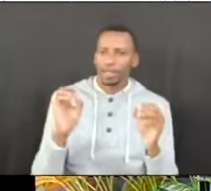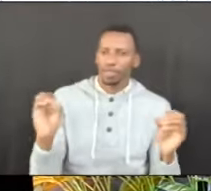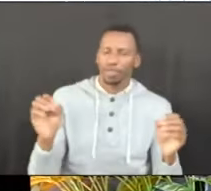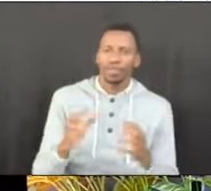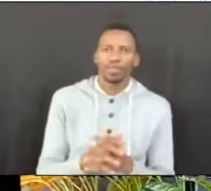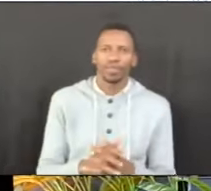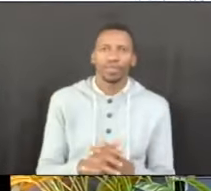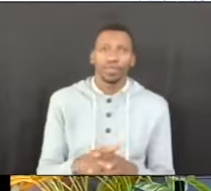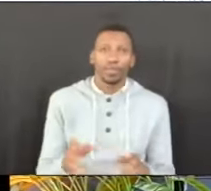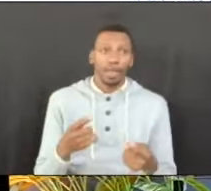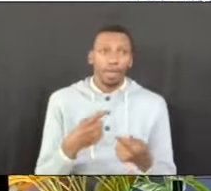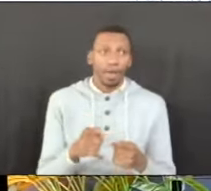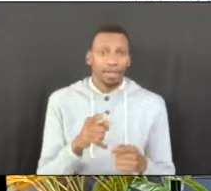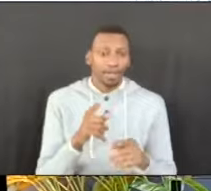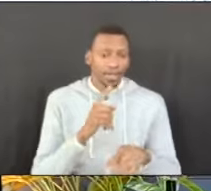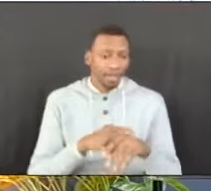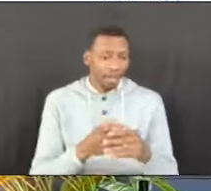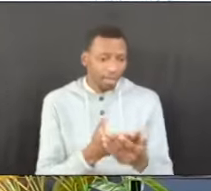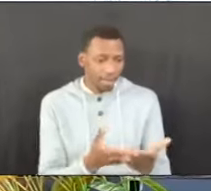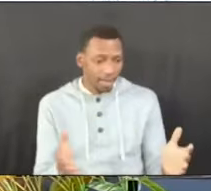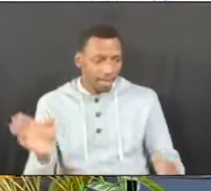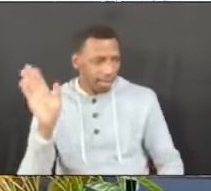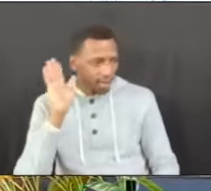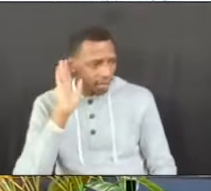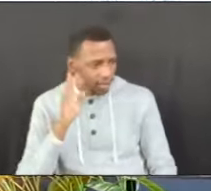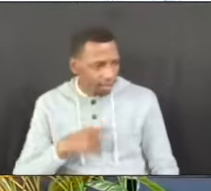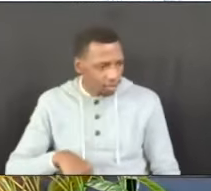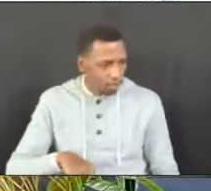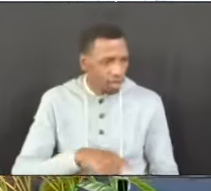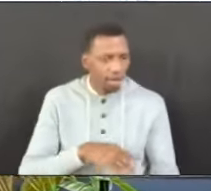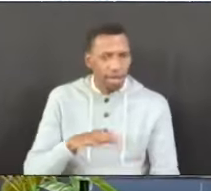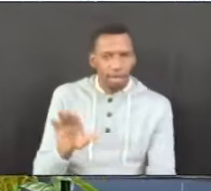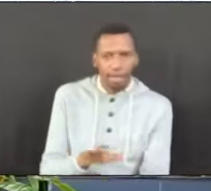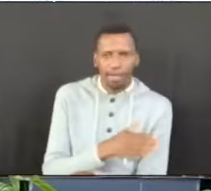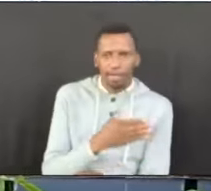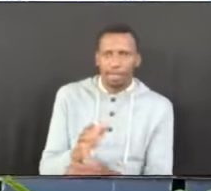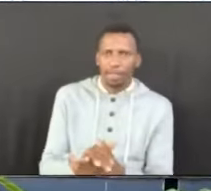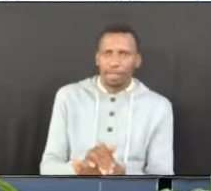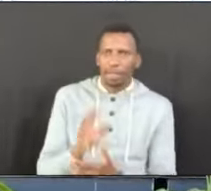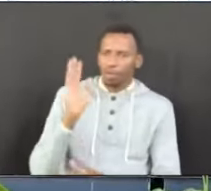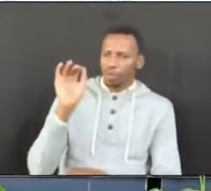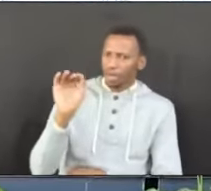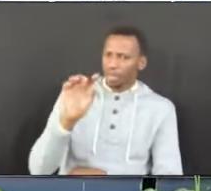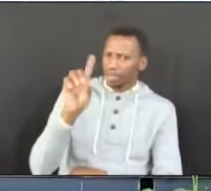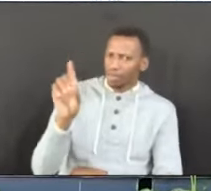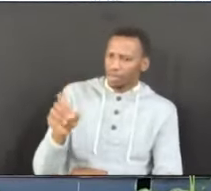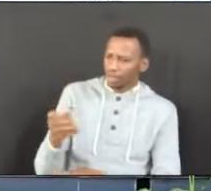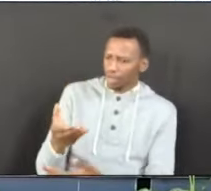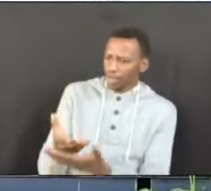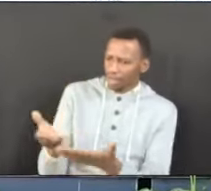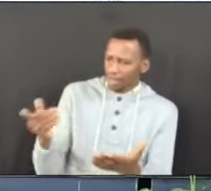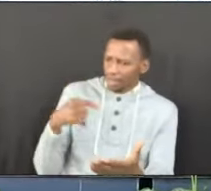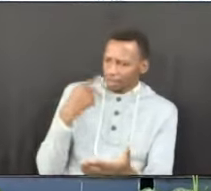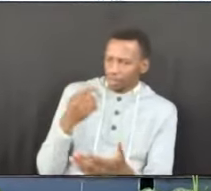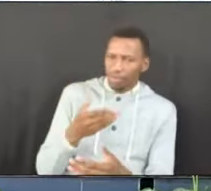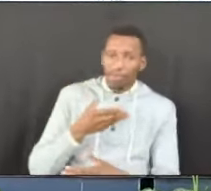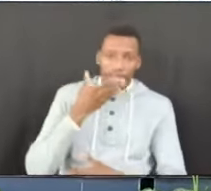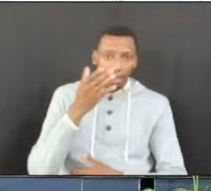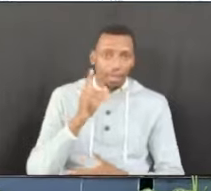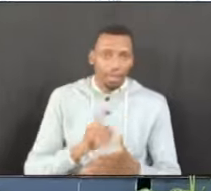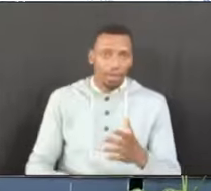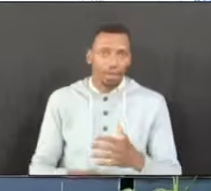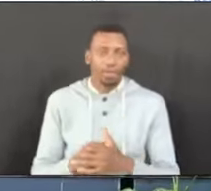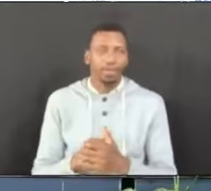But when they listen to us sing, they will ask the question, who are these? And the response is